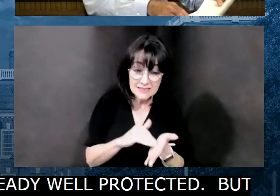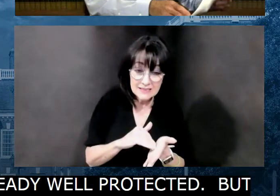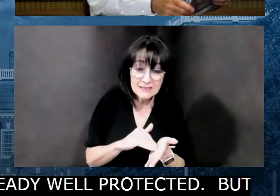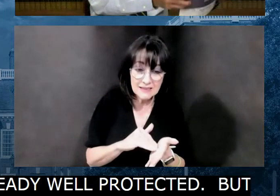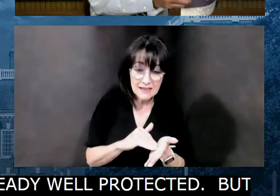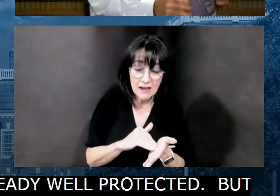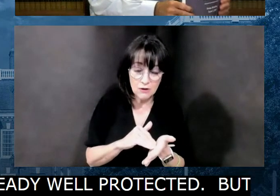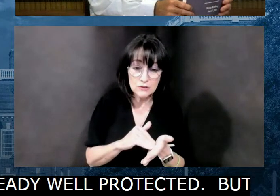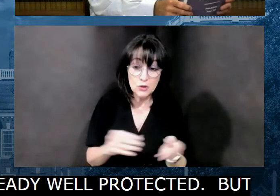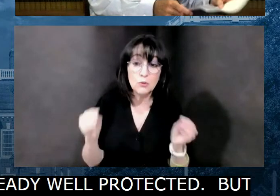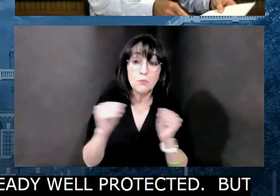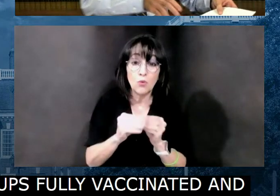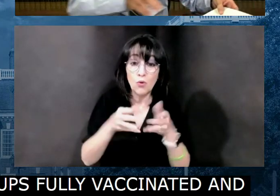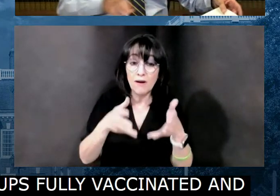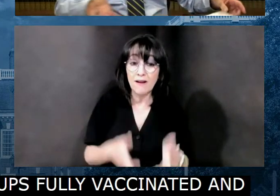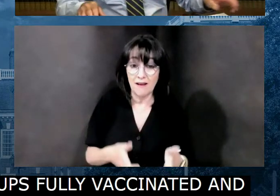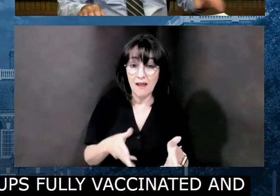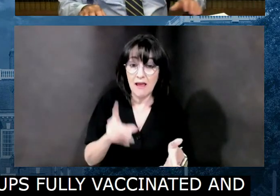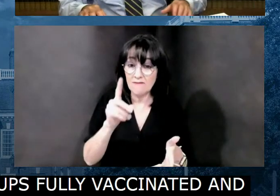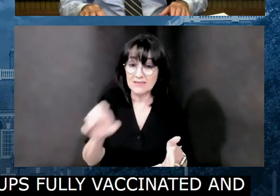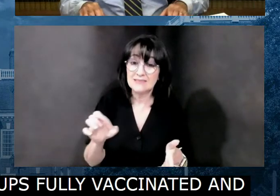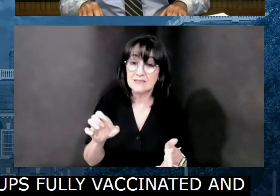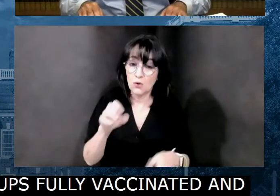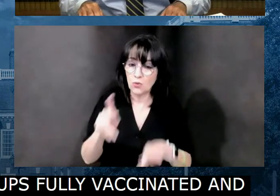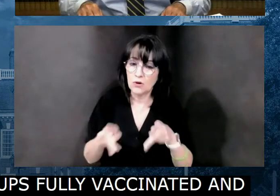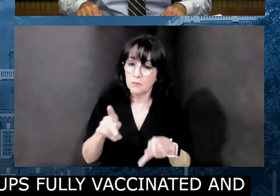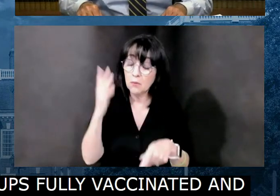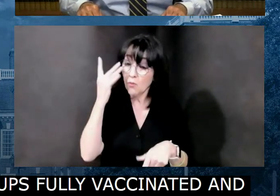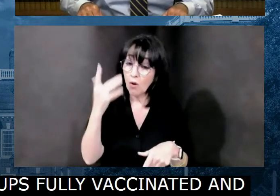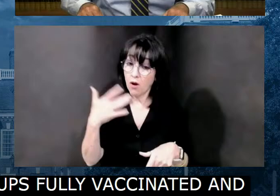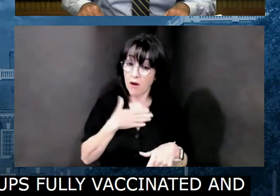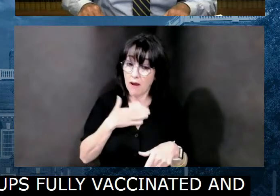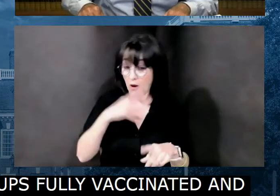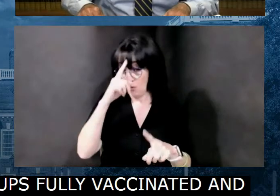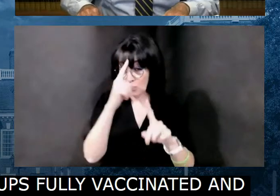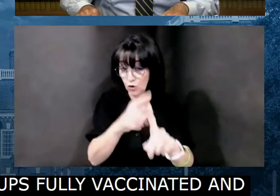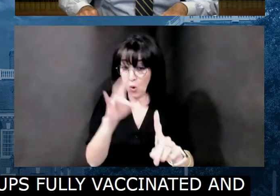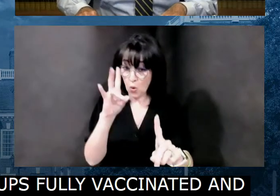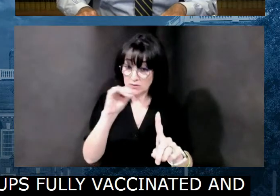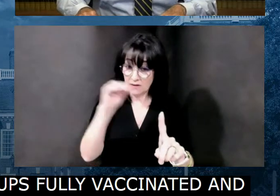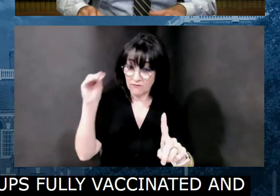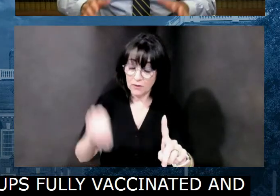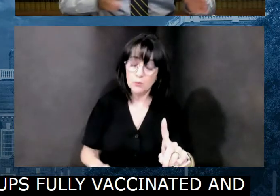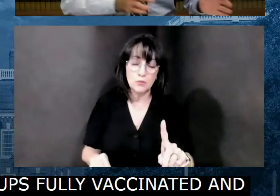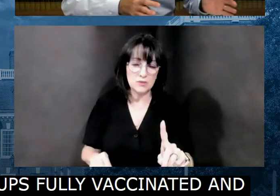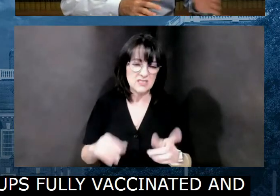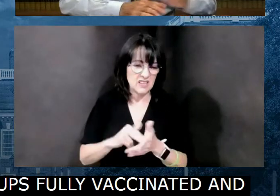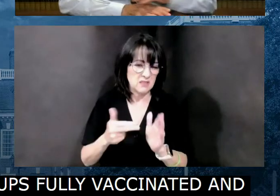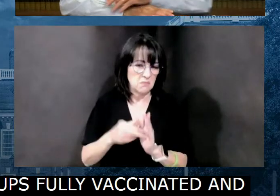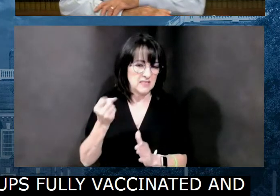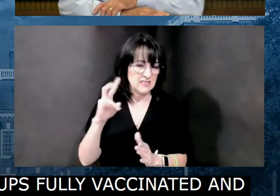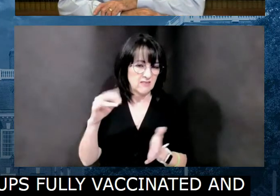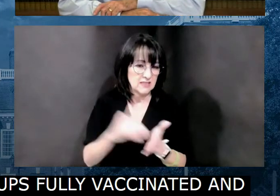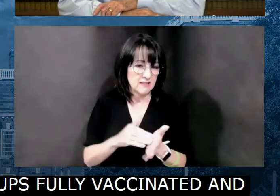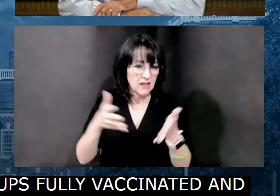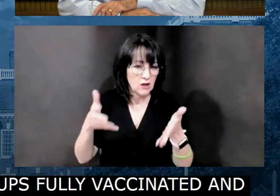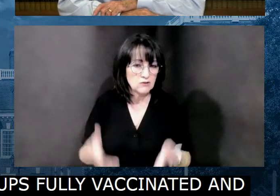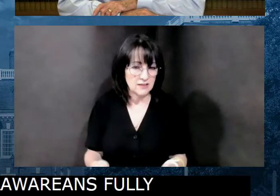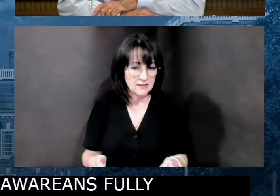Delawareans vaccinated in order to meet that 70% goal that the president has put out for us. So we just had our first